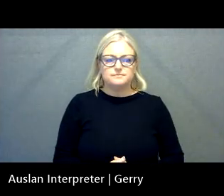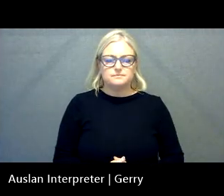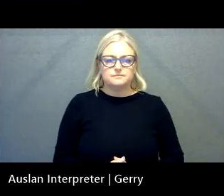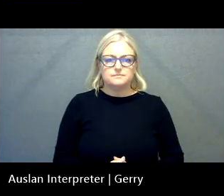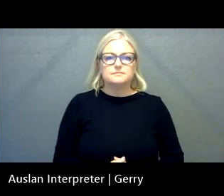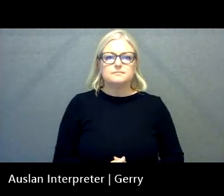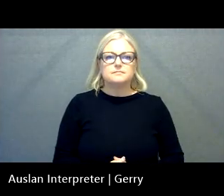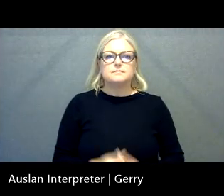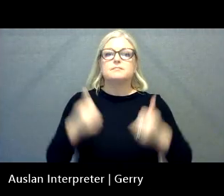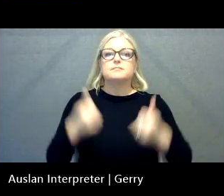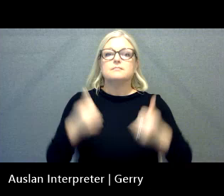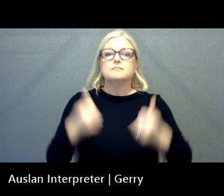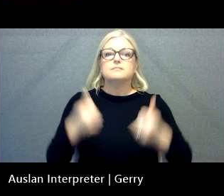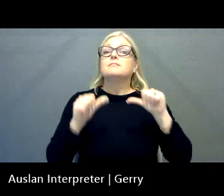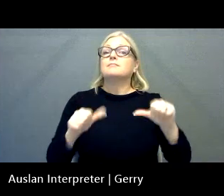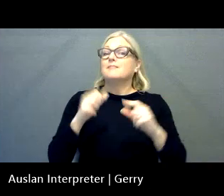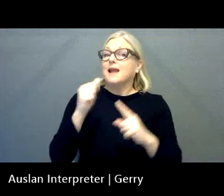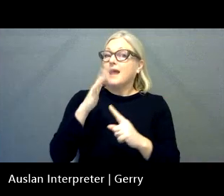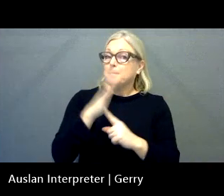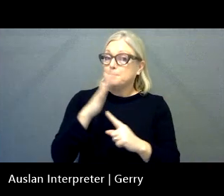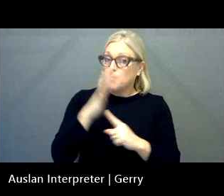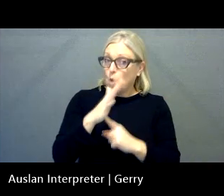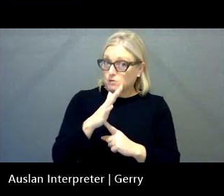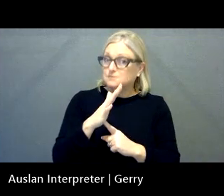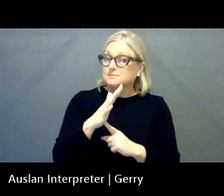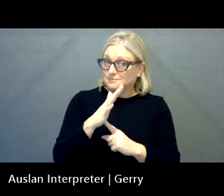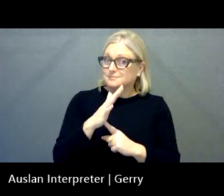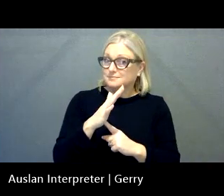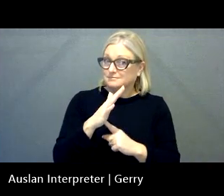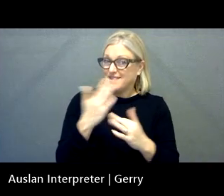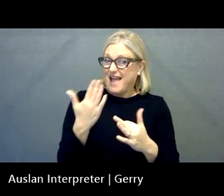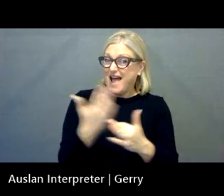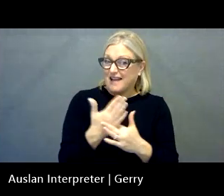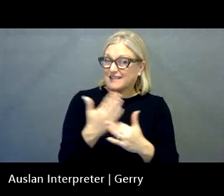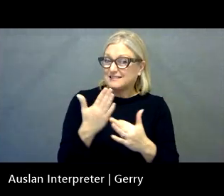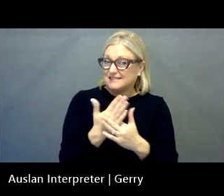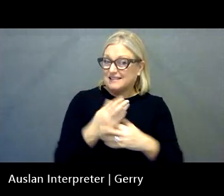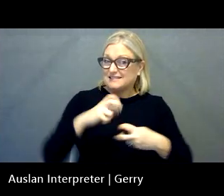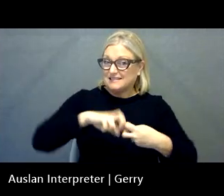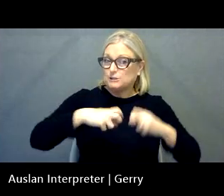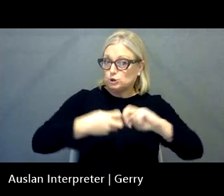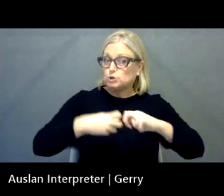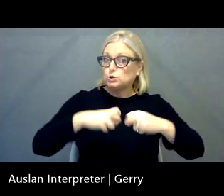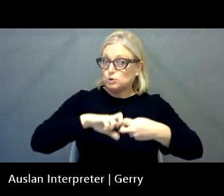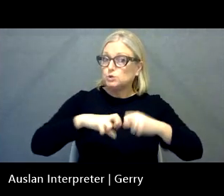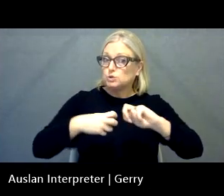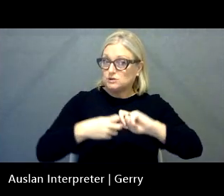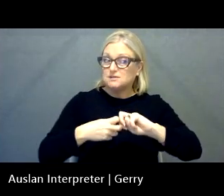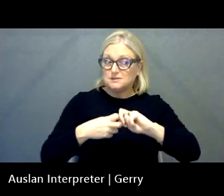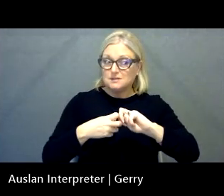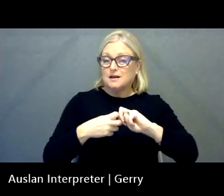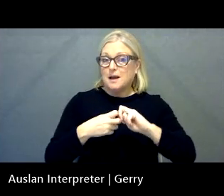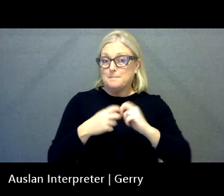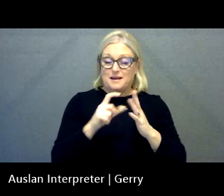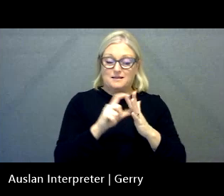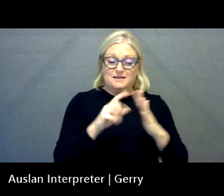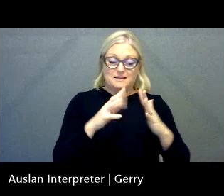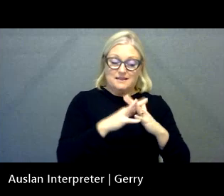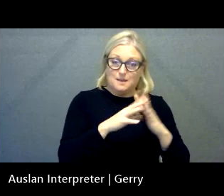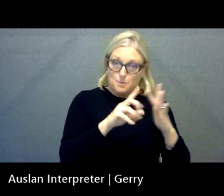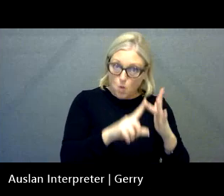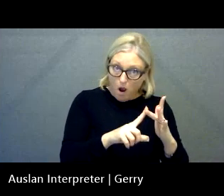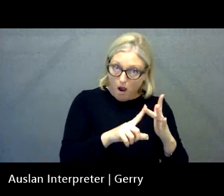again, yeah, so really important accessibility issues that need to be considered when, implementing the DWI, and also, further